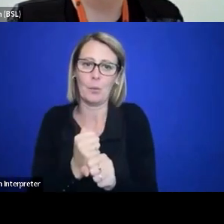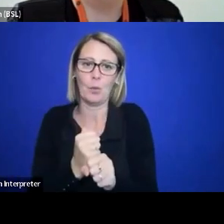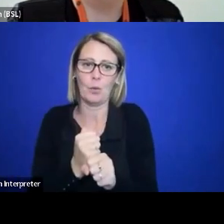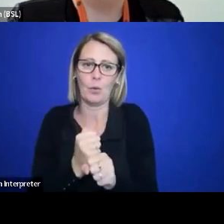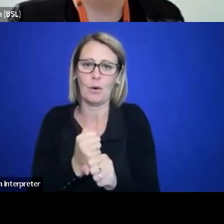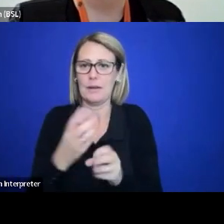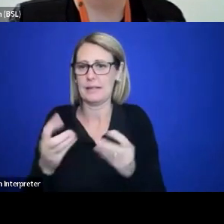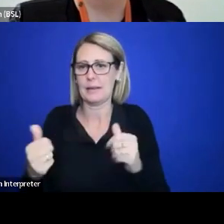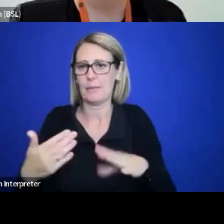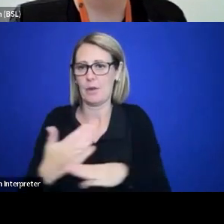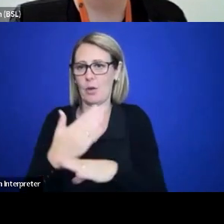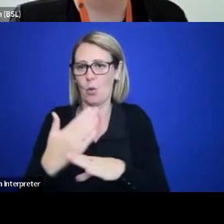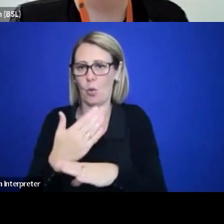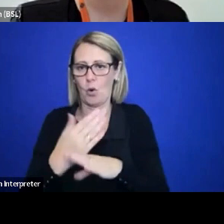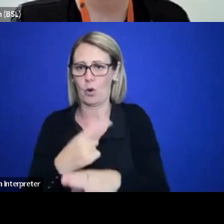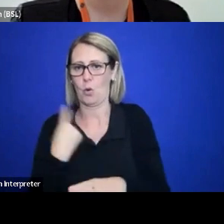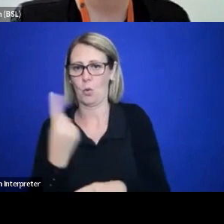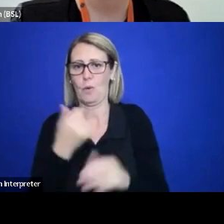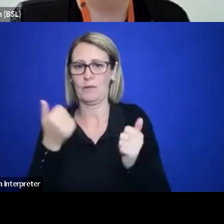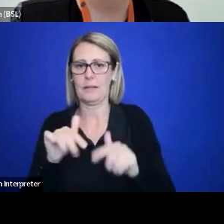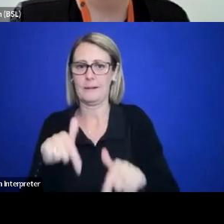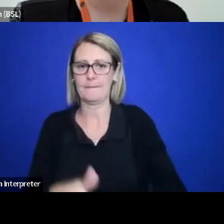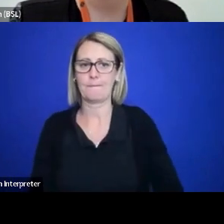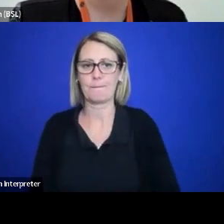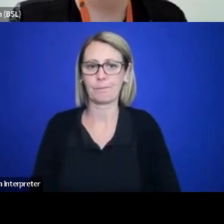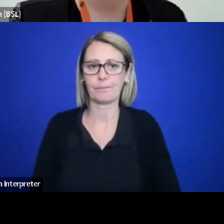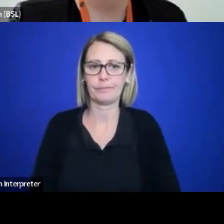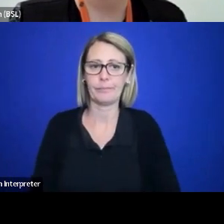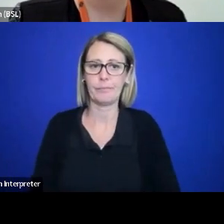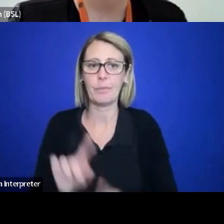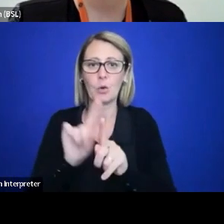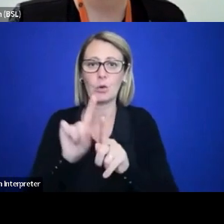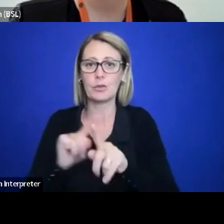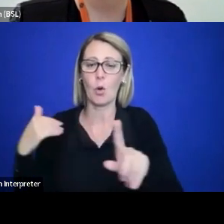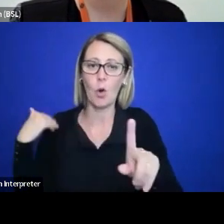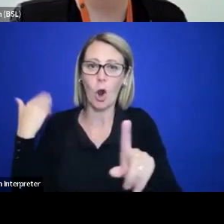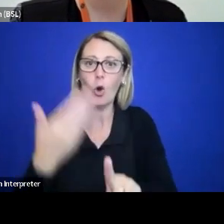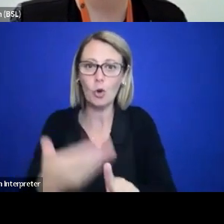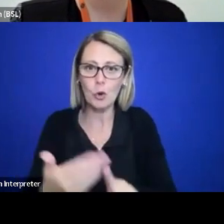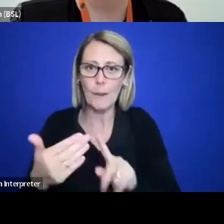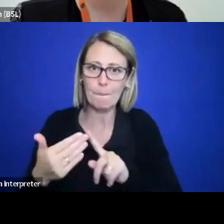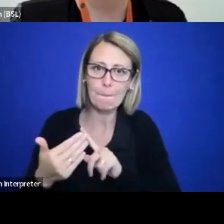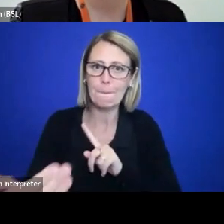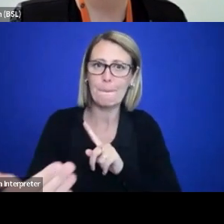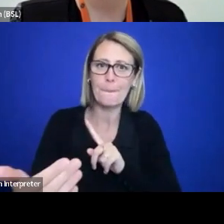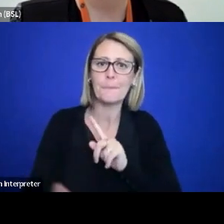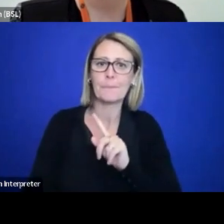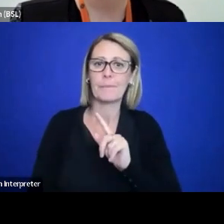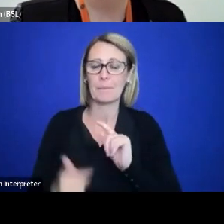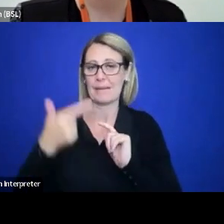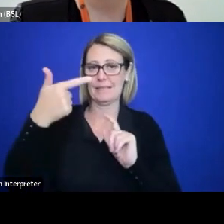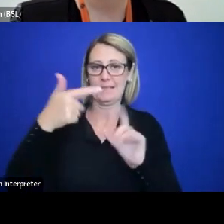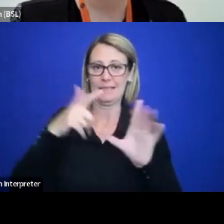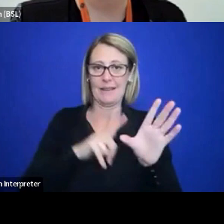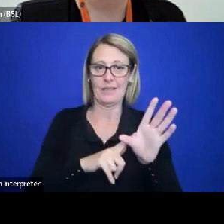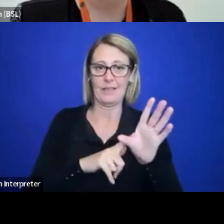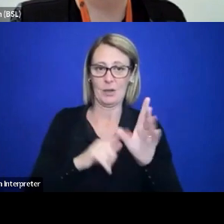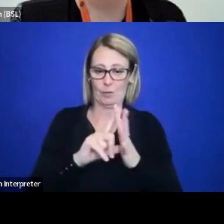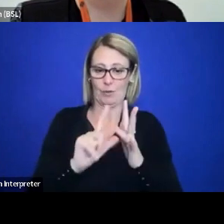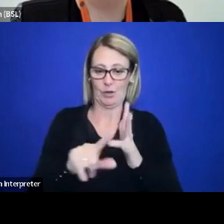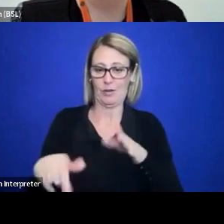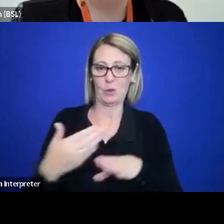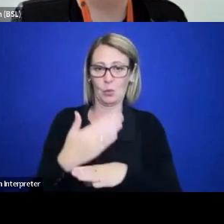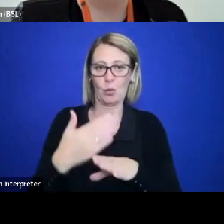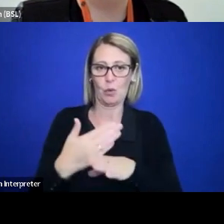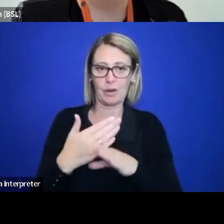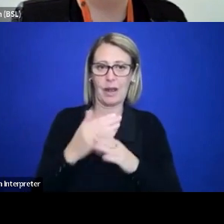some of the work that we've done here too, but also long term. It's been 7 years that we've been doing this, and as